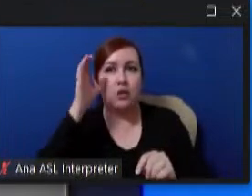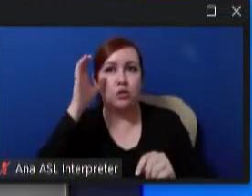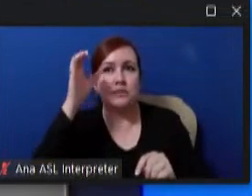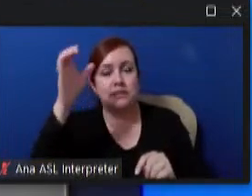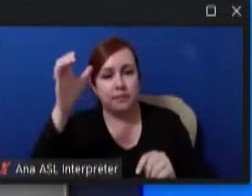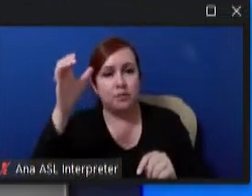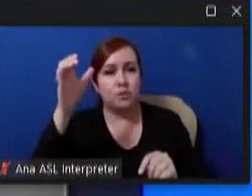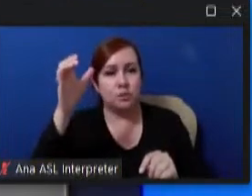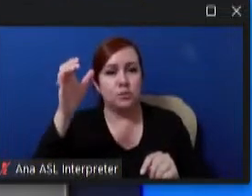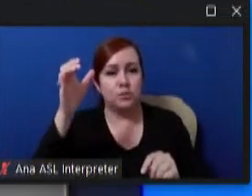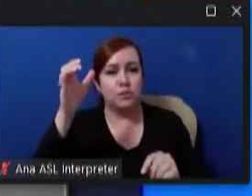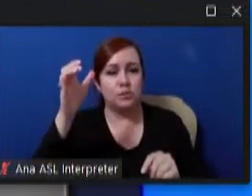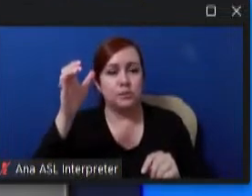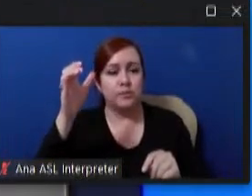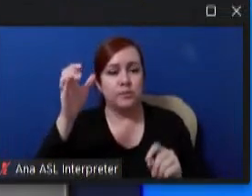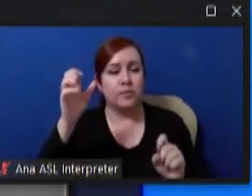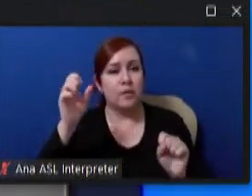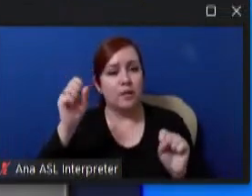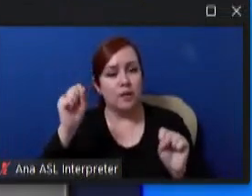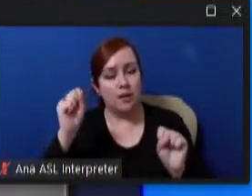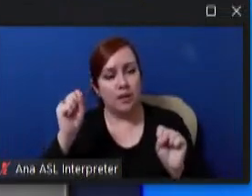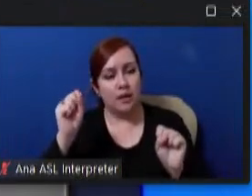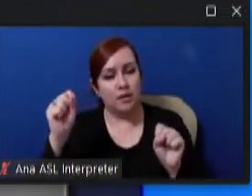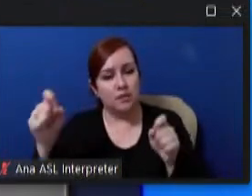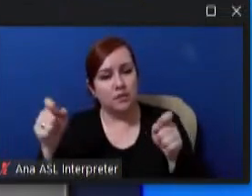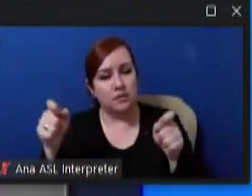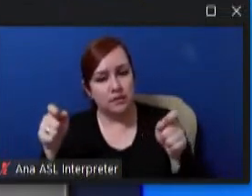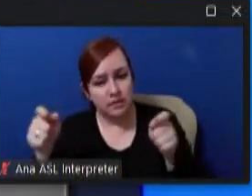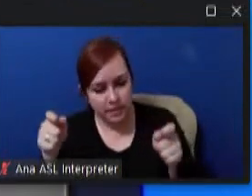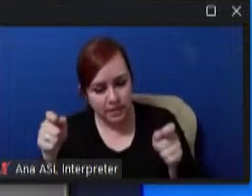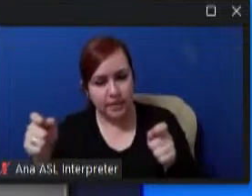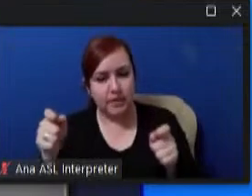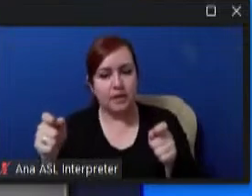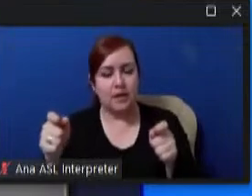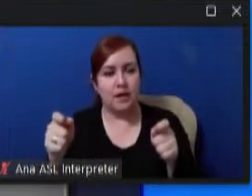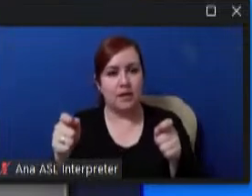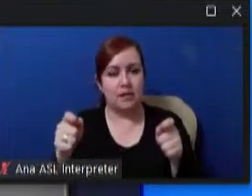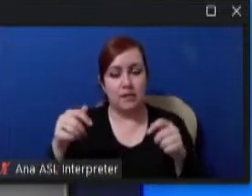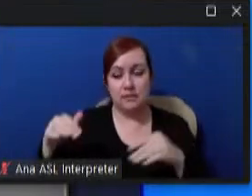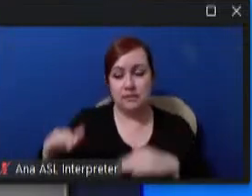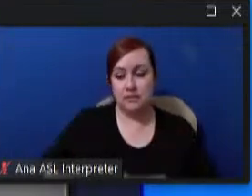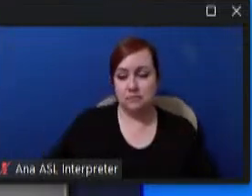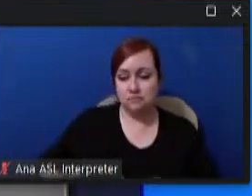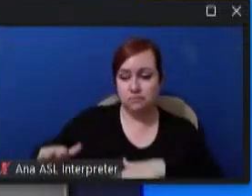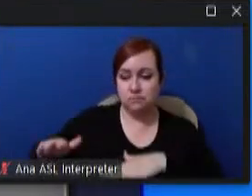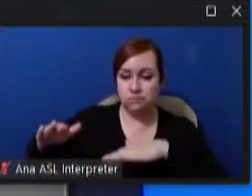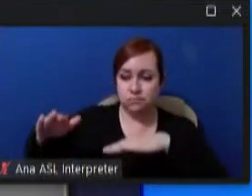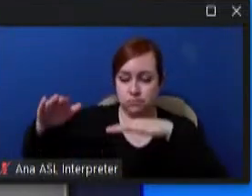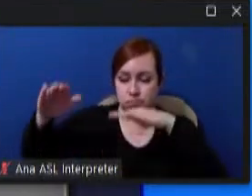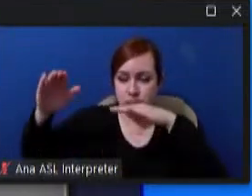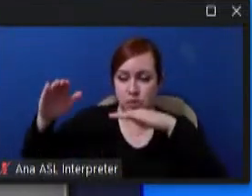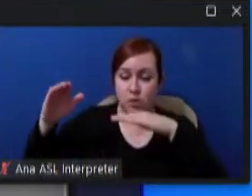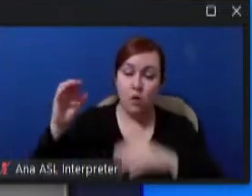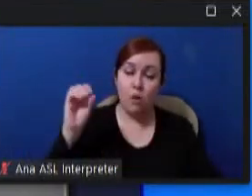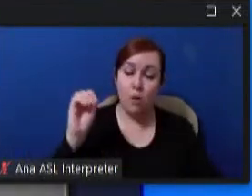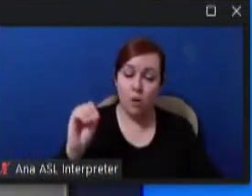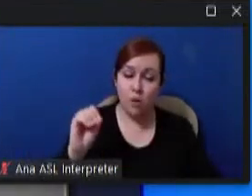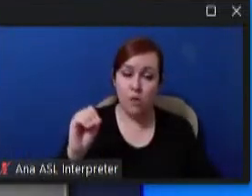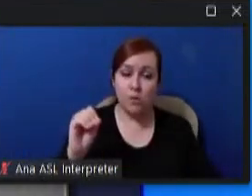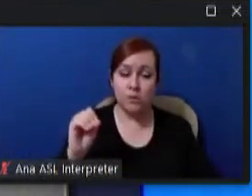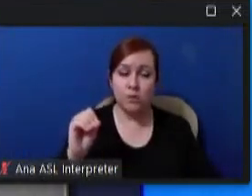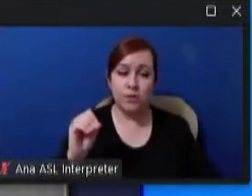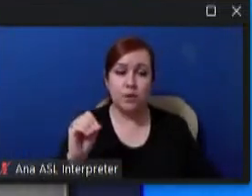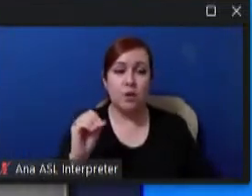We have this idea of the higher interests of the child. This is something we see